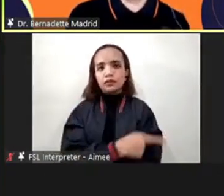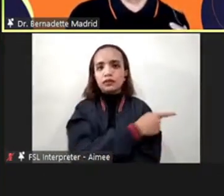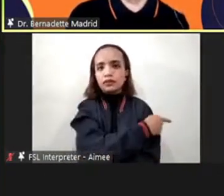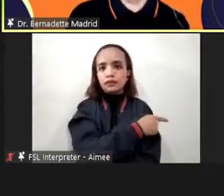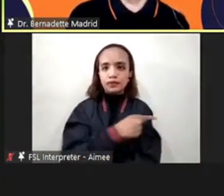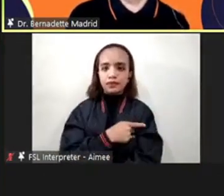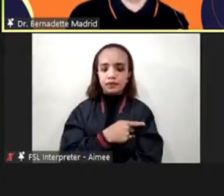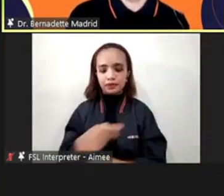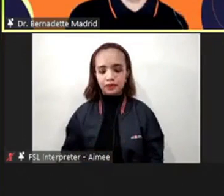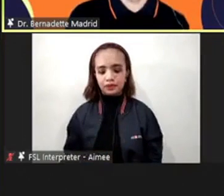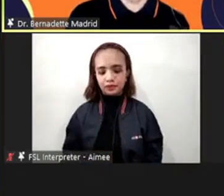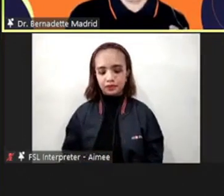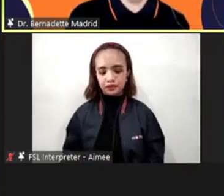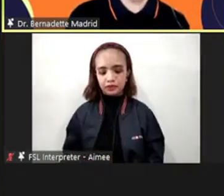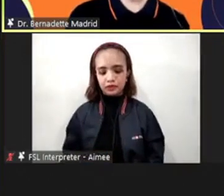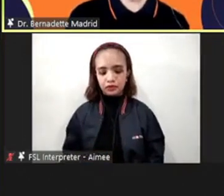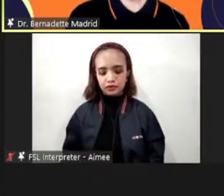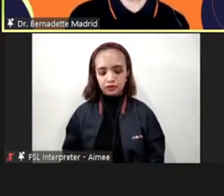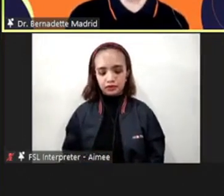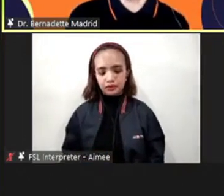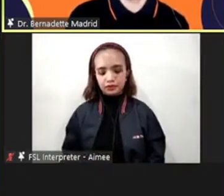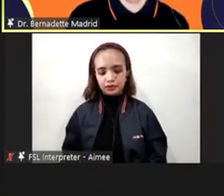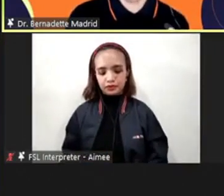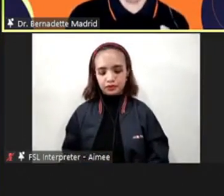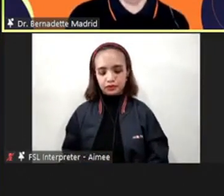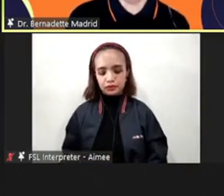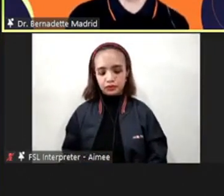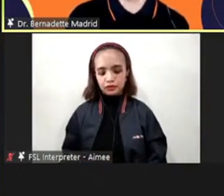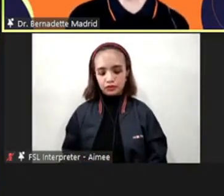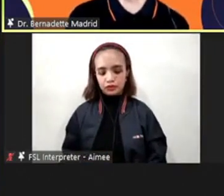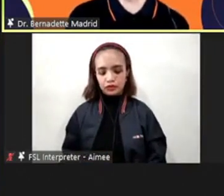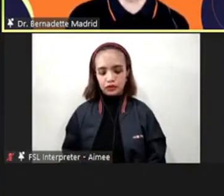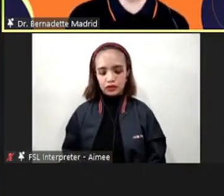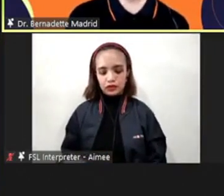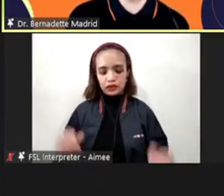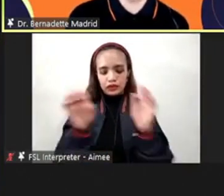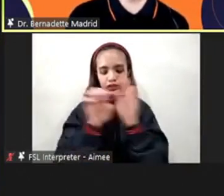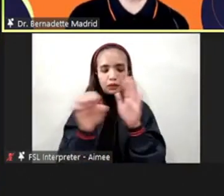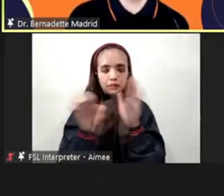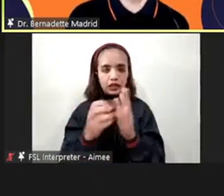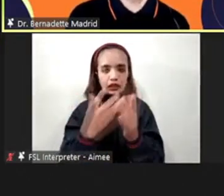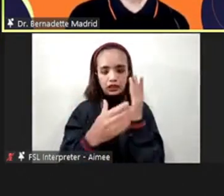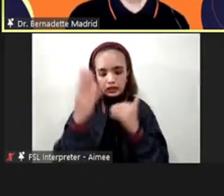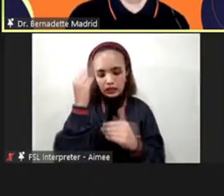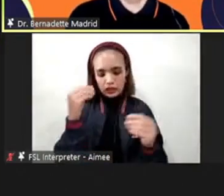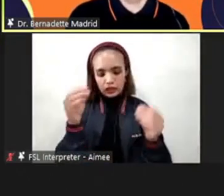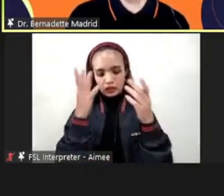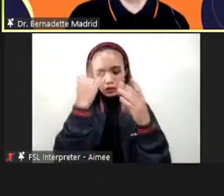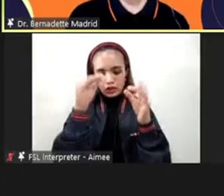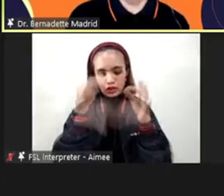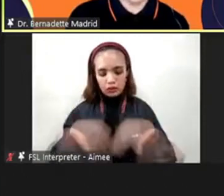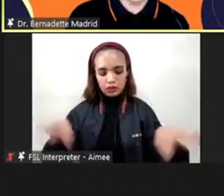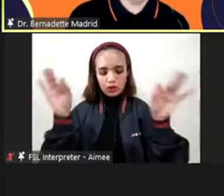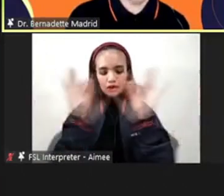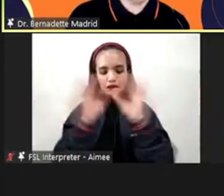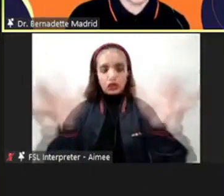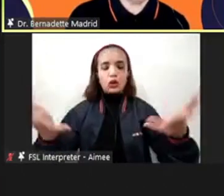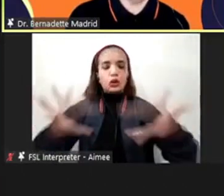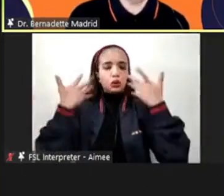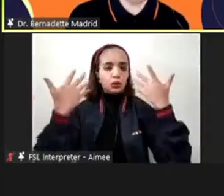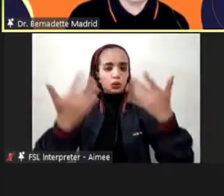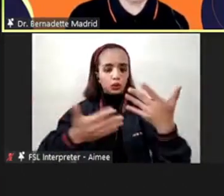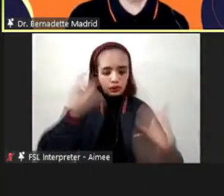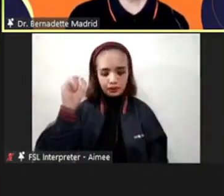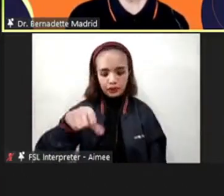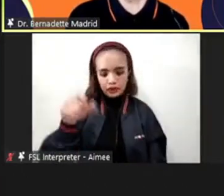And as COVID went on, you learned other things like how important ventilation is. So next, we needed to have